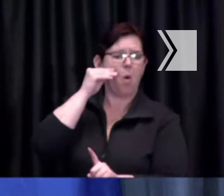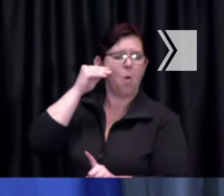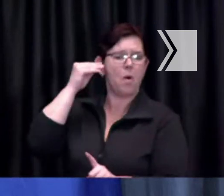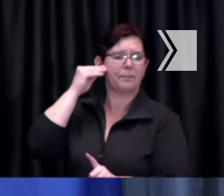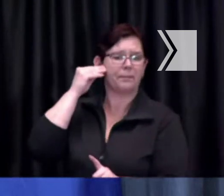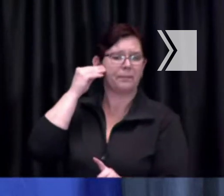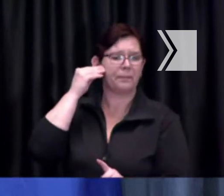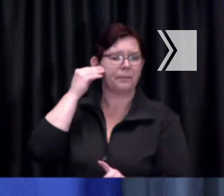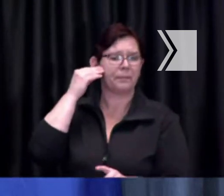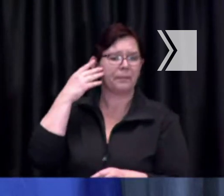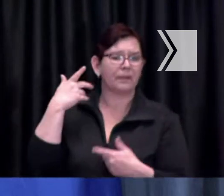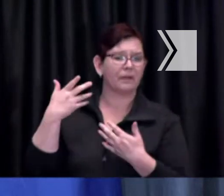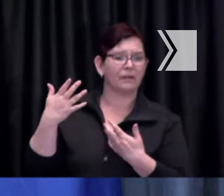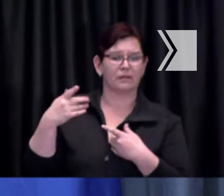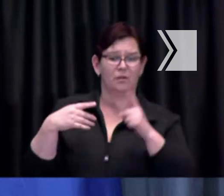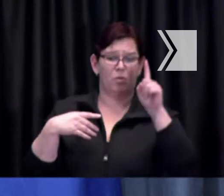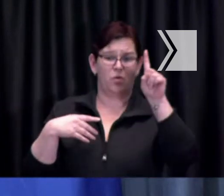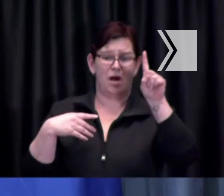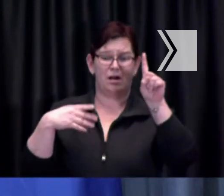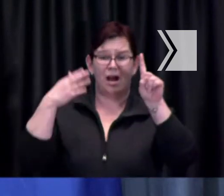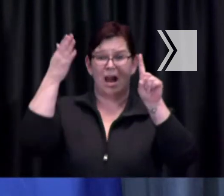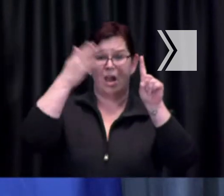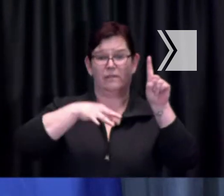1 in 7,100.